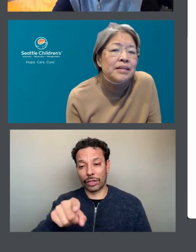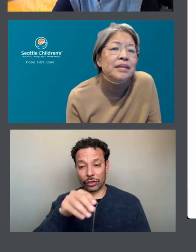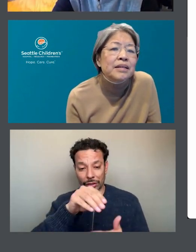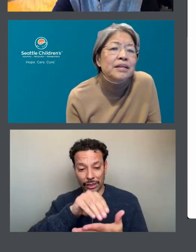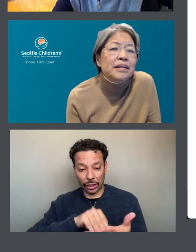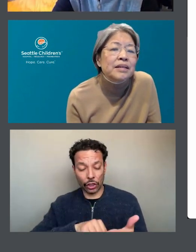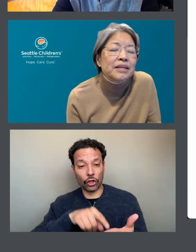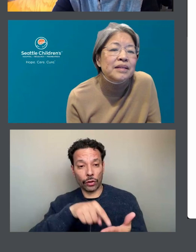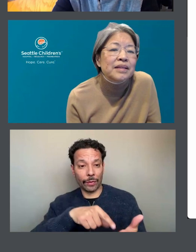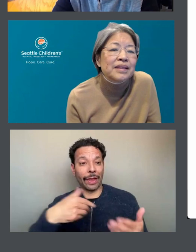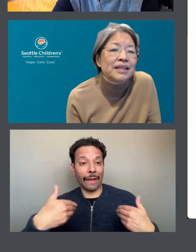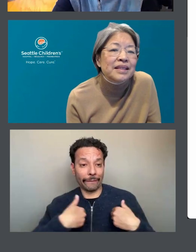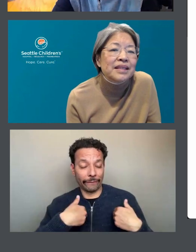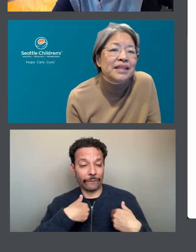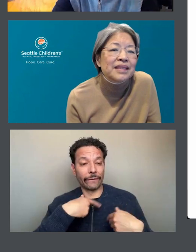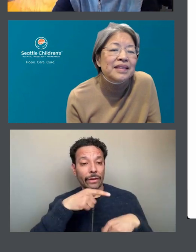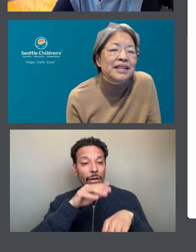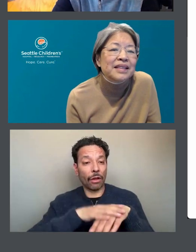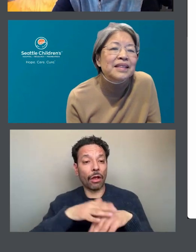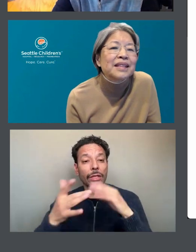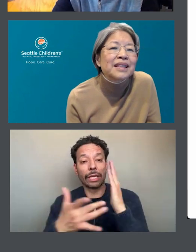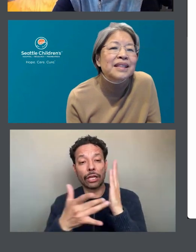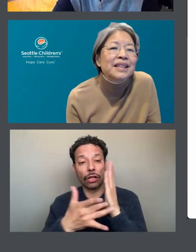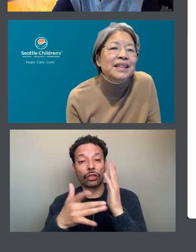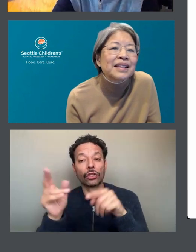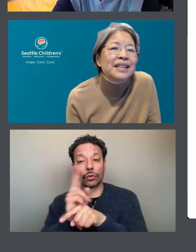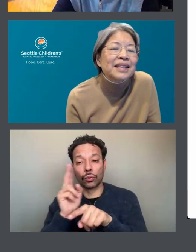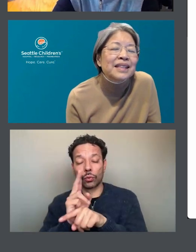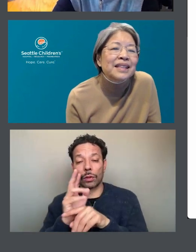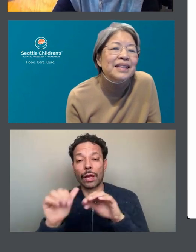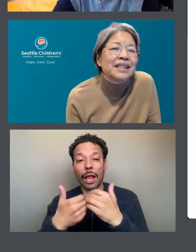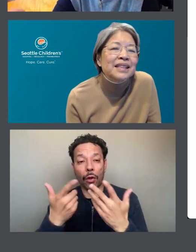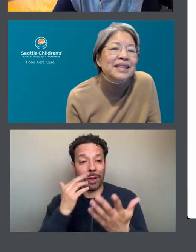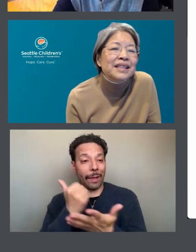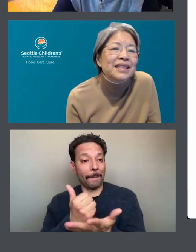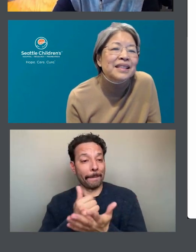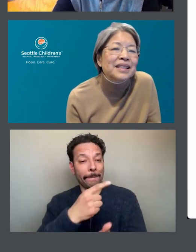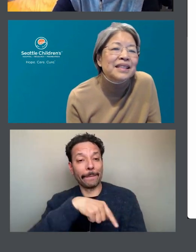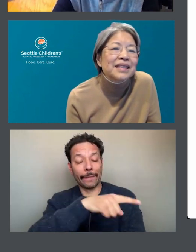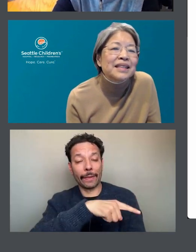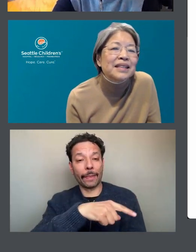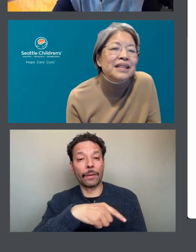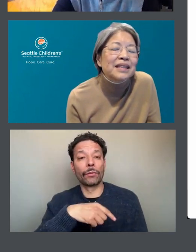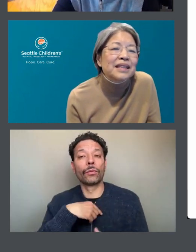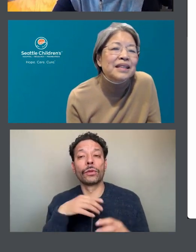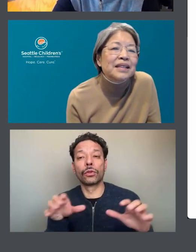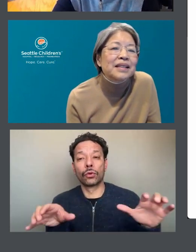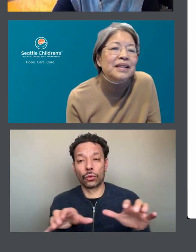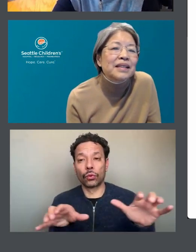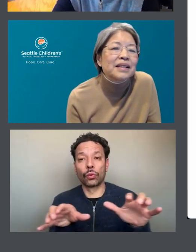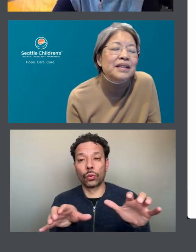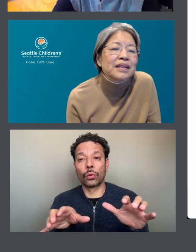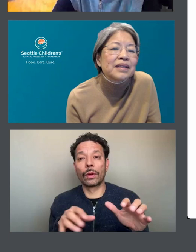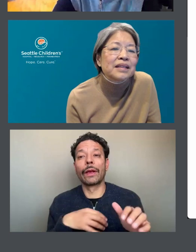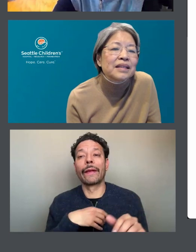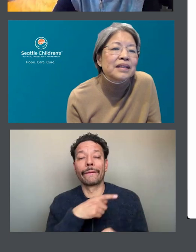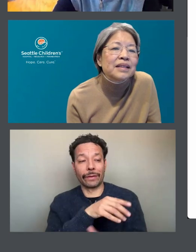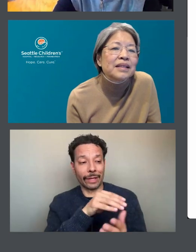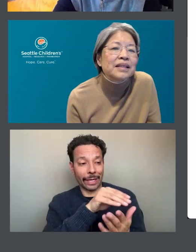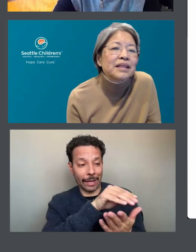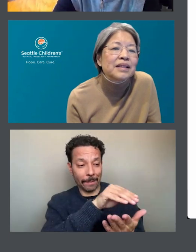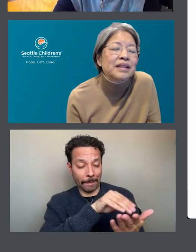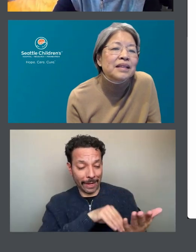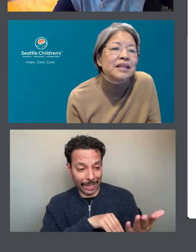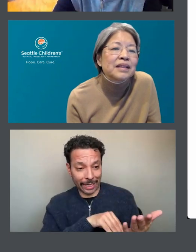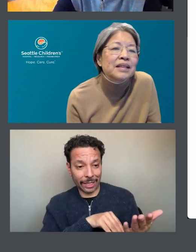have on technology use and how it's helping them, we do it. We have them complete it as if